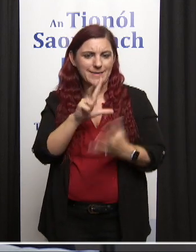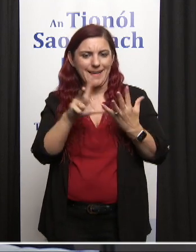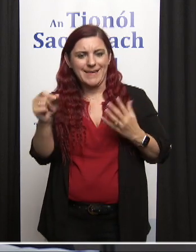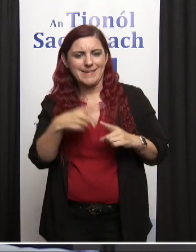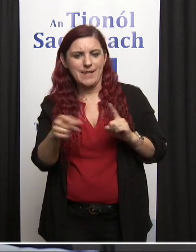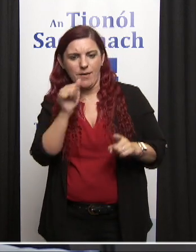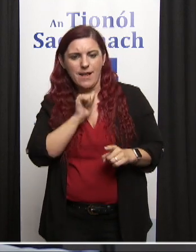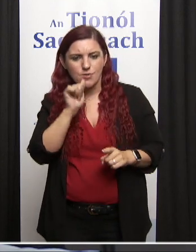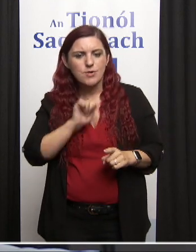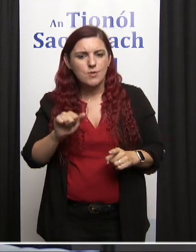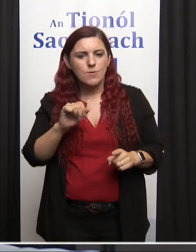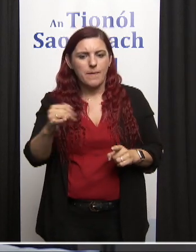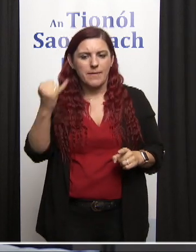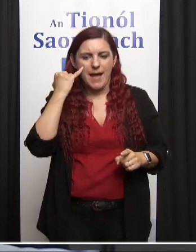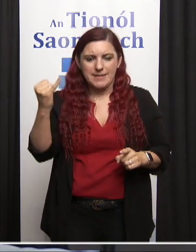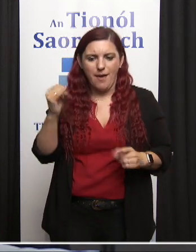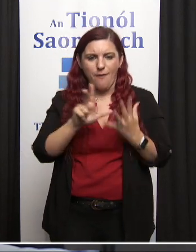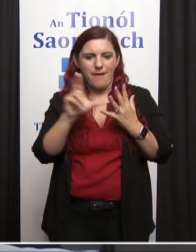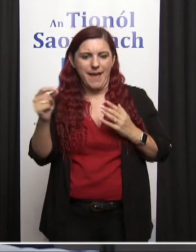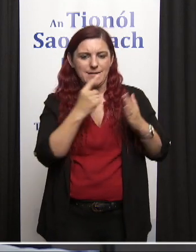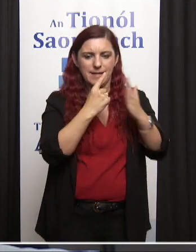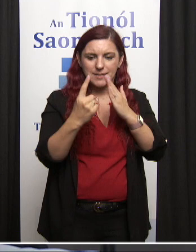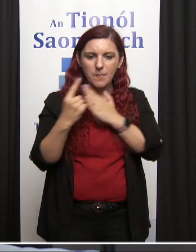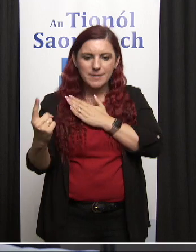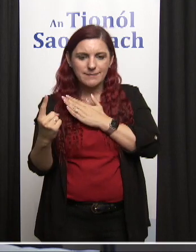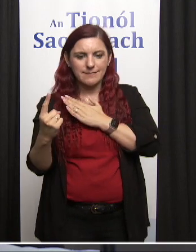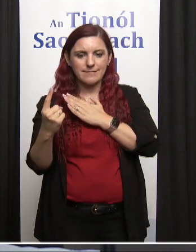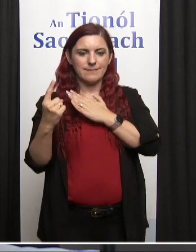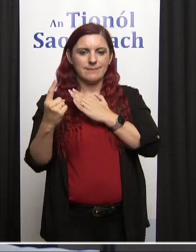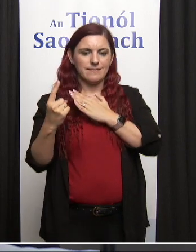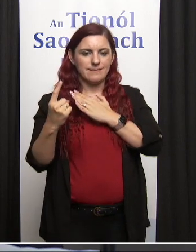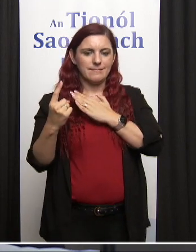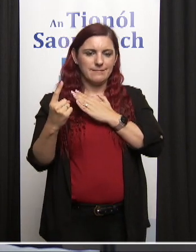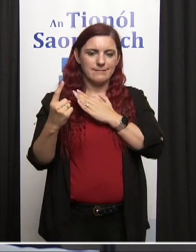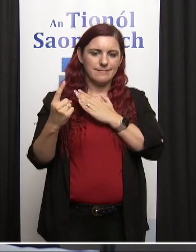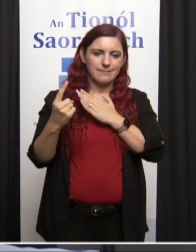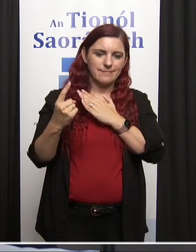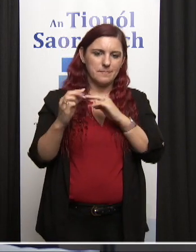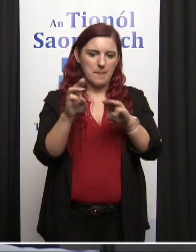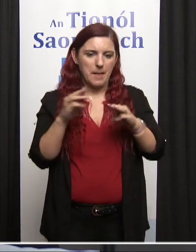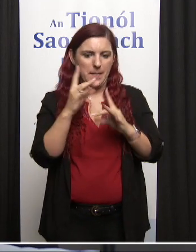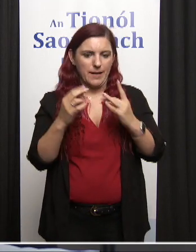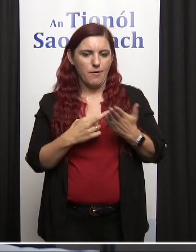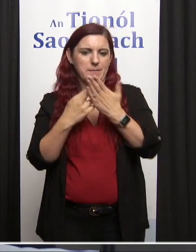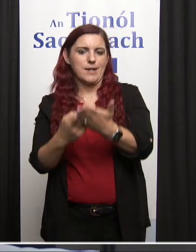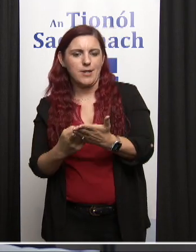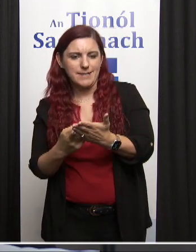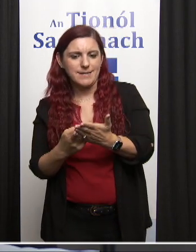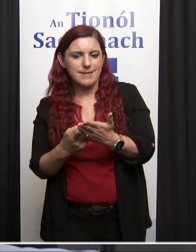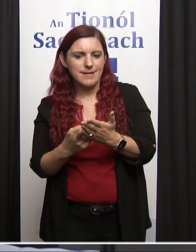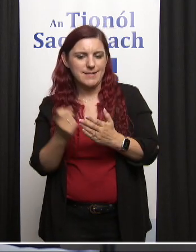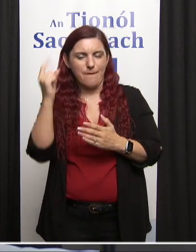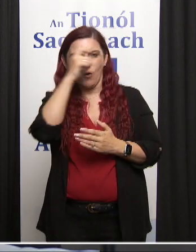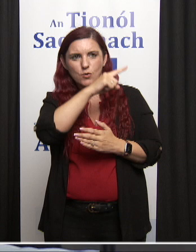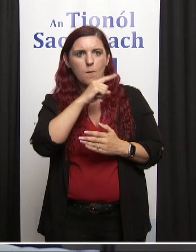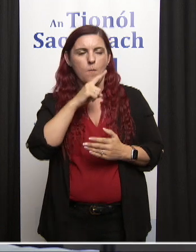So the idea of 80 independent republics making a decision or a recommendation on this is quite